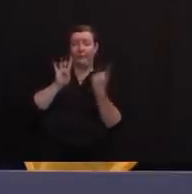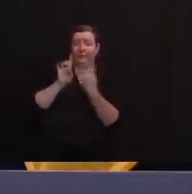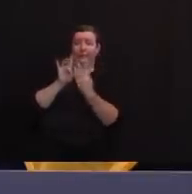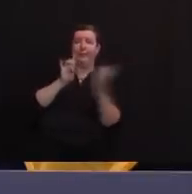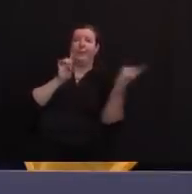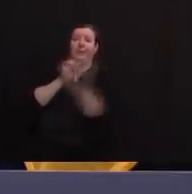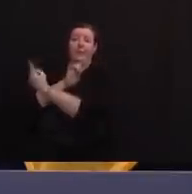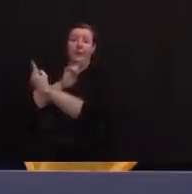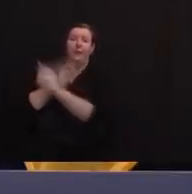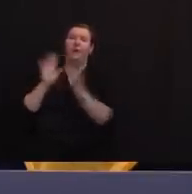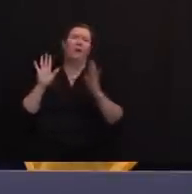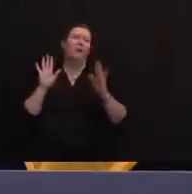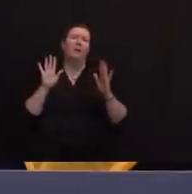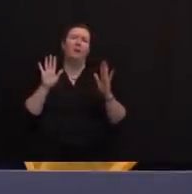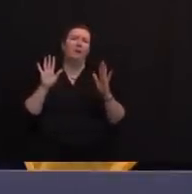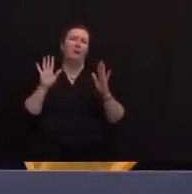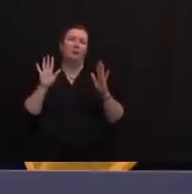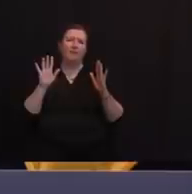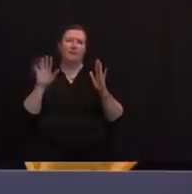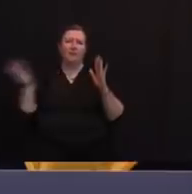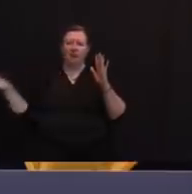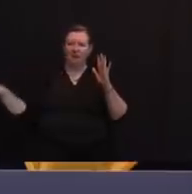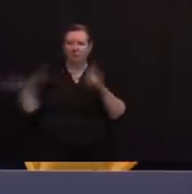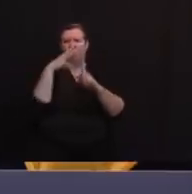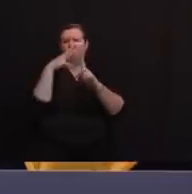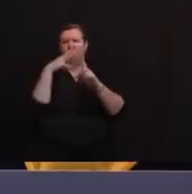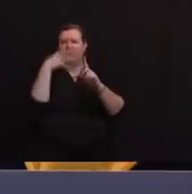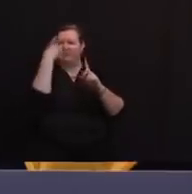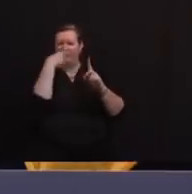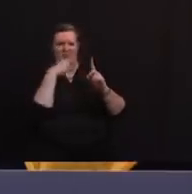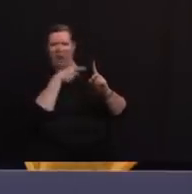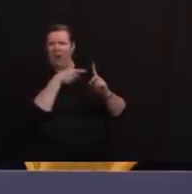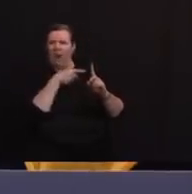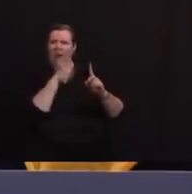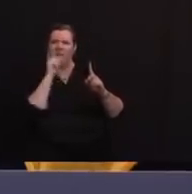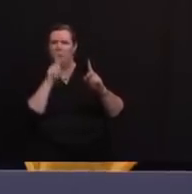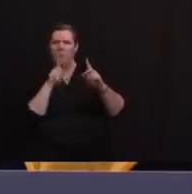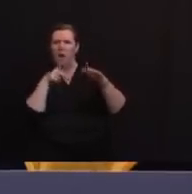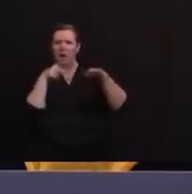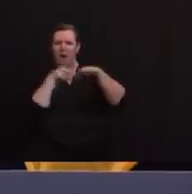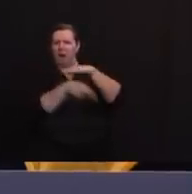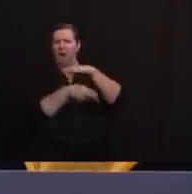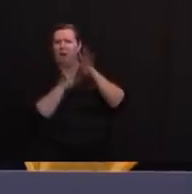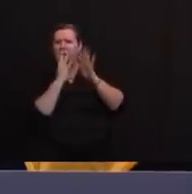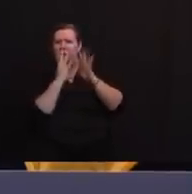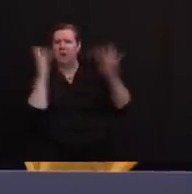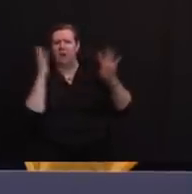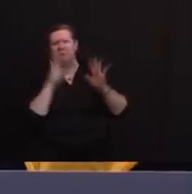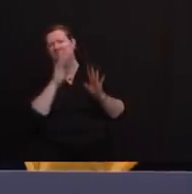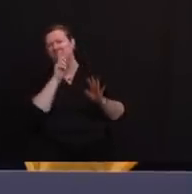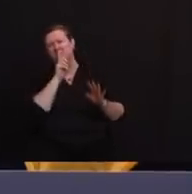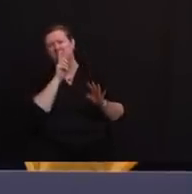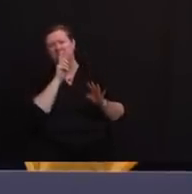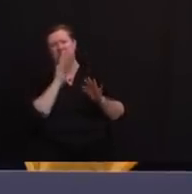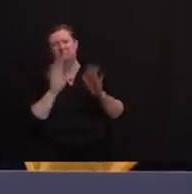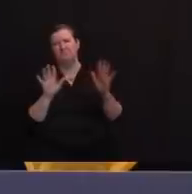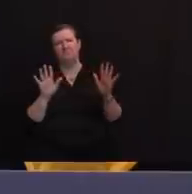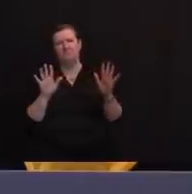deserve. But I don't know that there's anything more. I think this is largely an honor system.